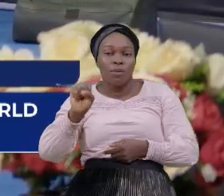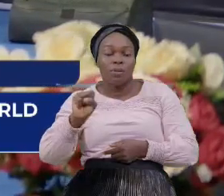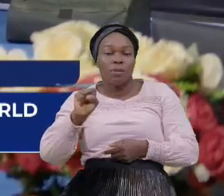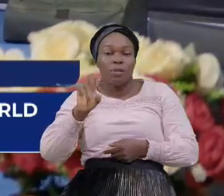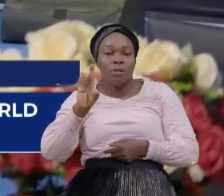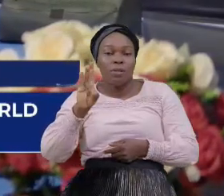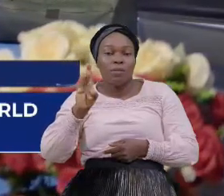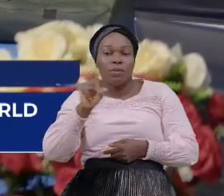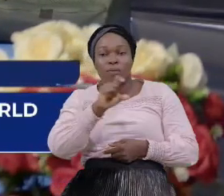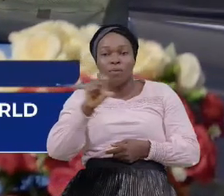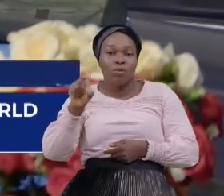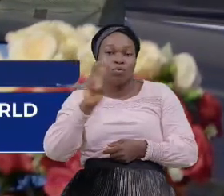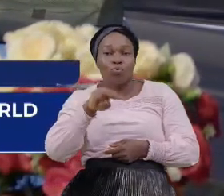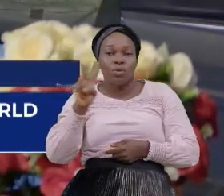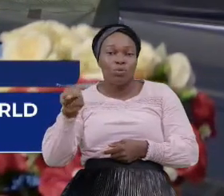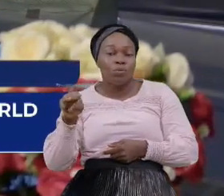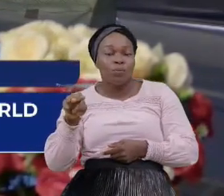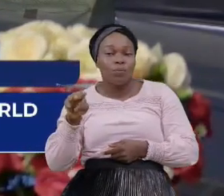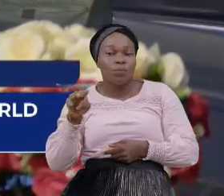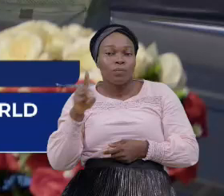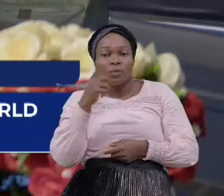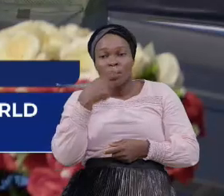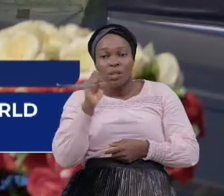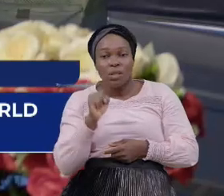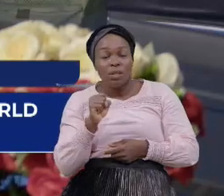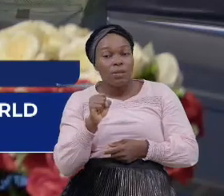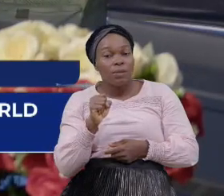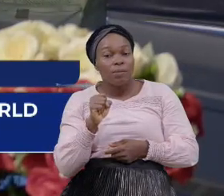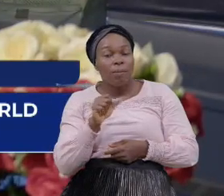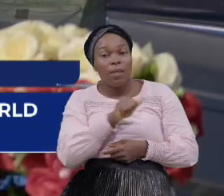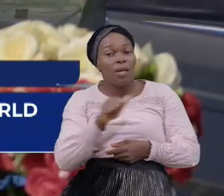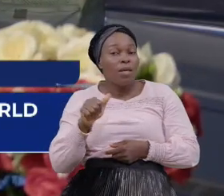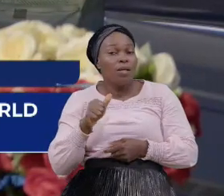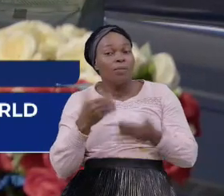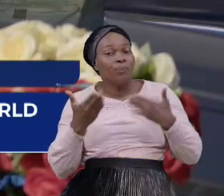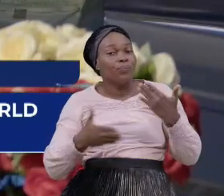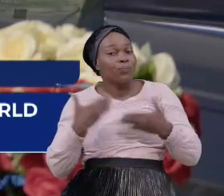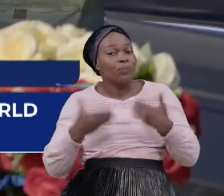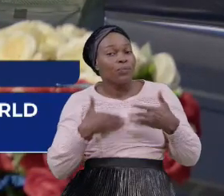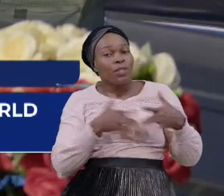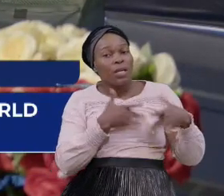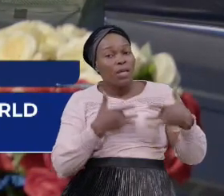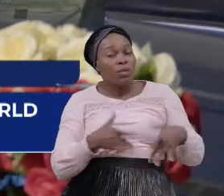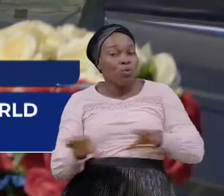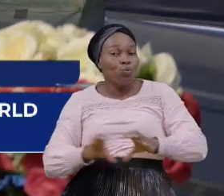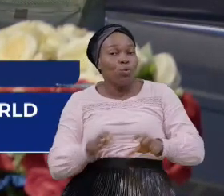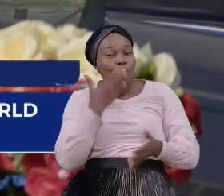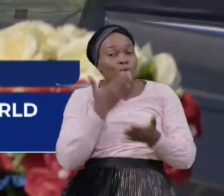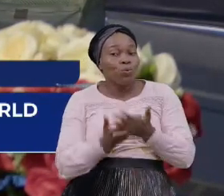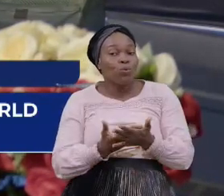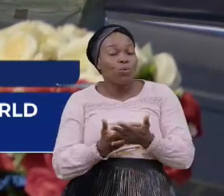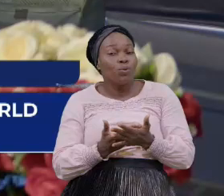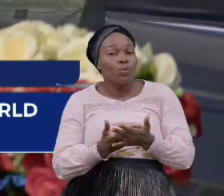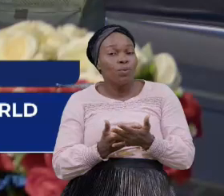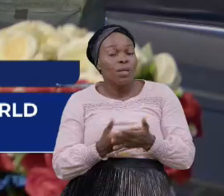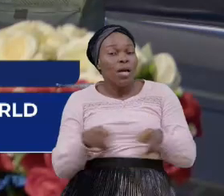22, it says, a merry heart doeth good like a medicine.